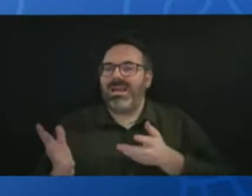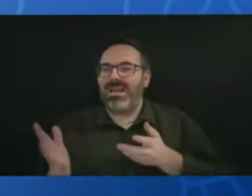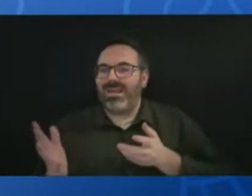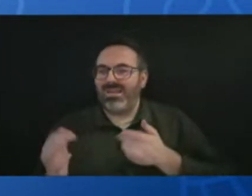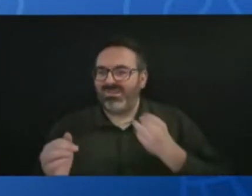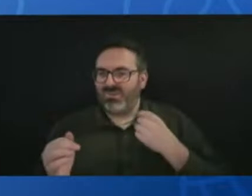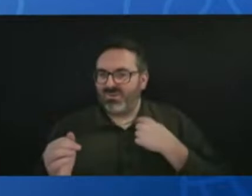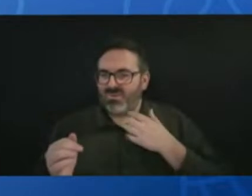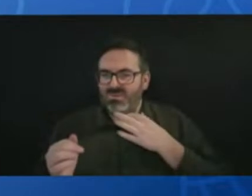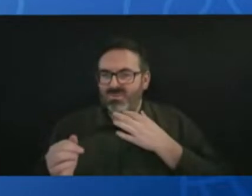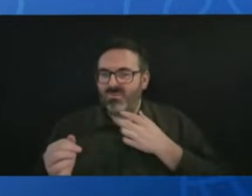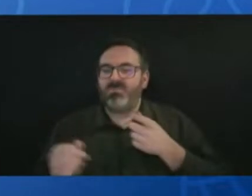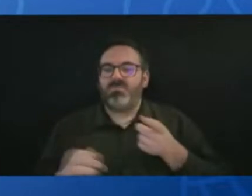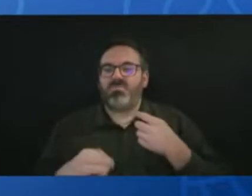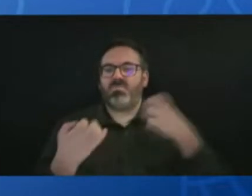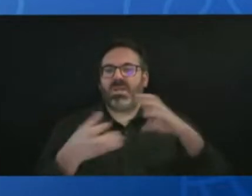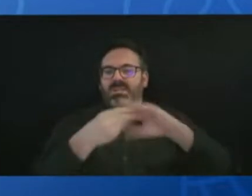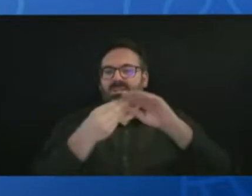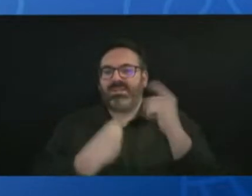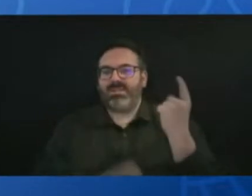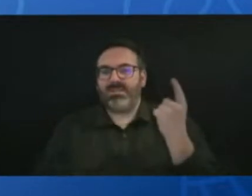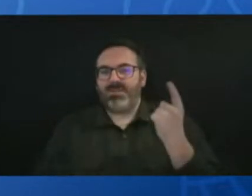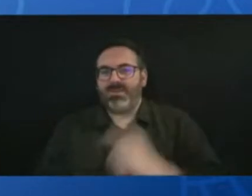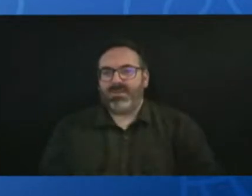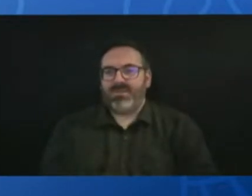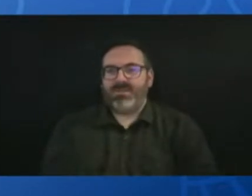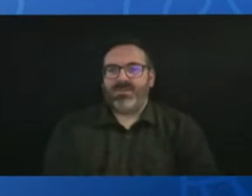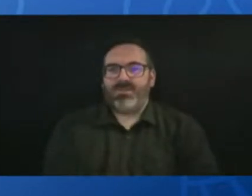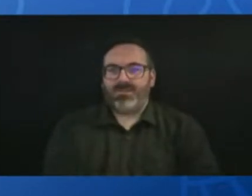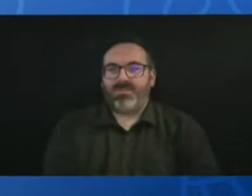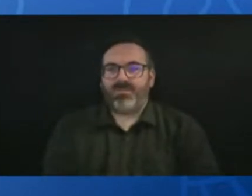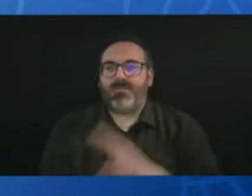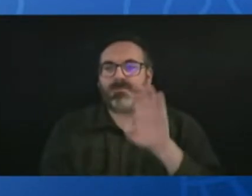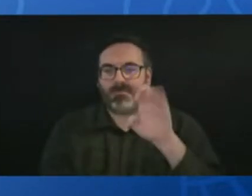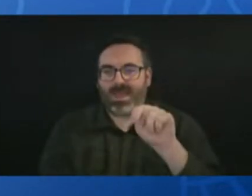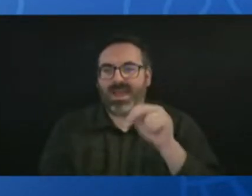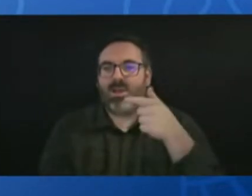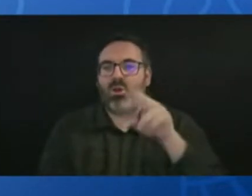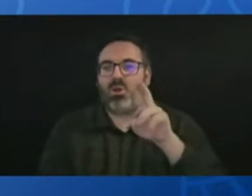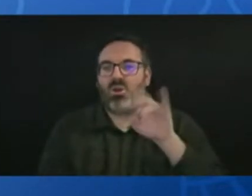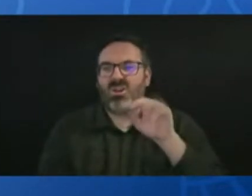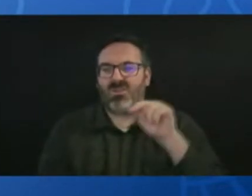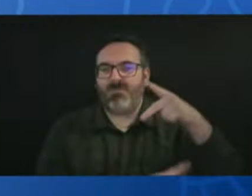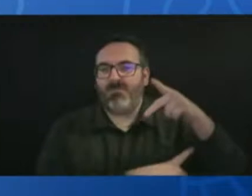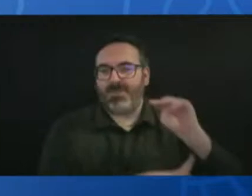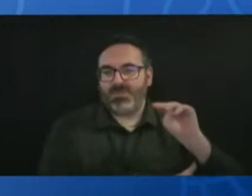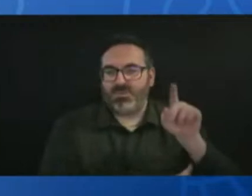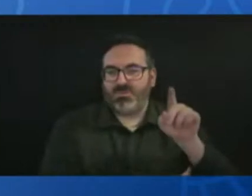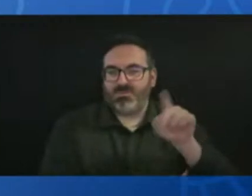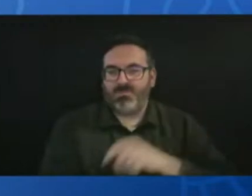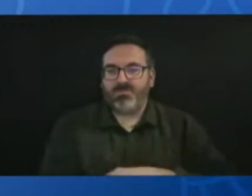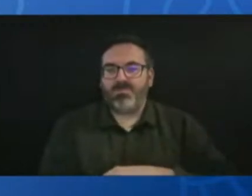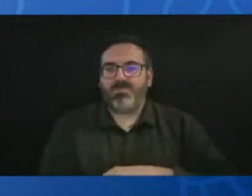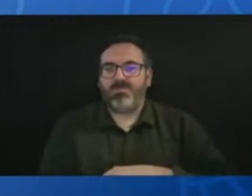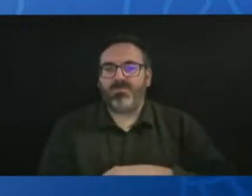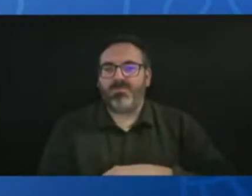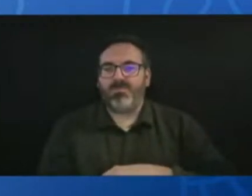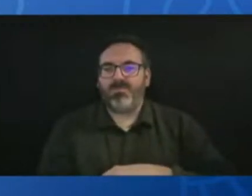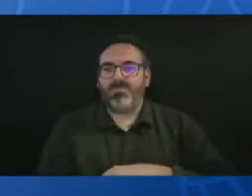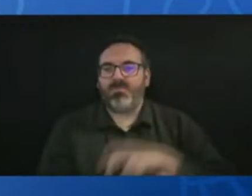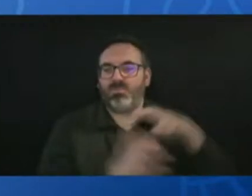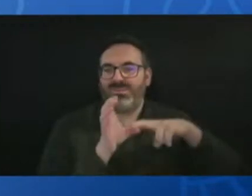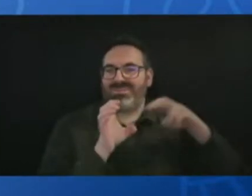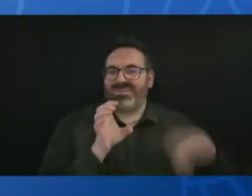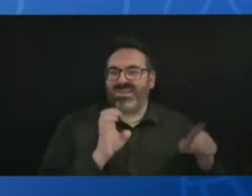something? I got a question for you. All right. Israel continued stalling the inspections, and JFK was, of course, assassinated in November. Every president